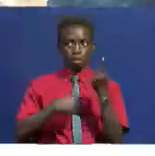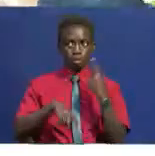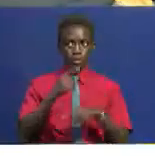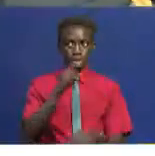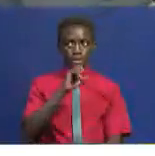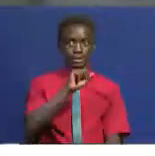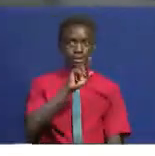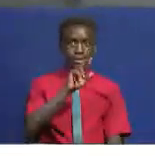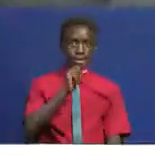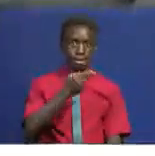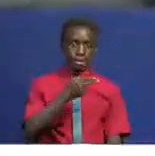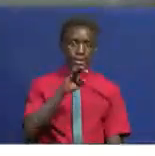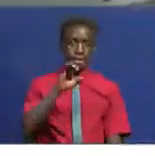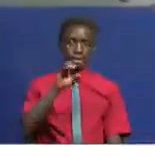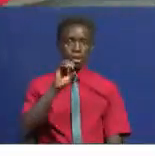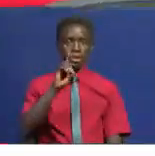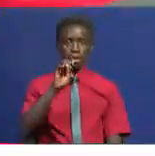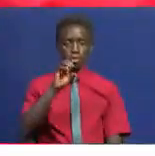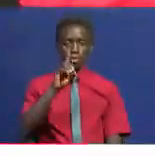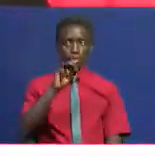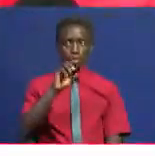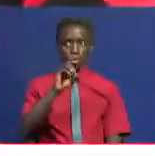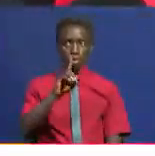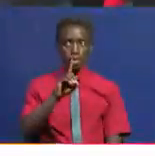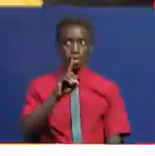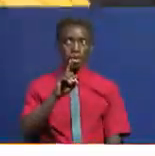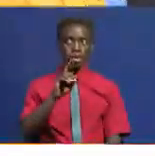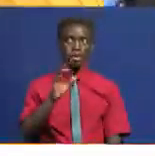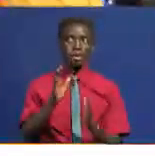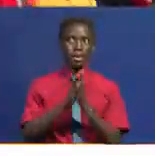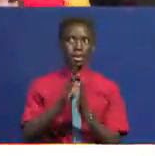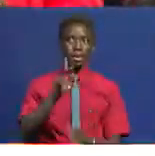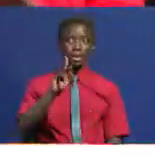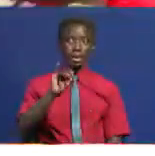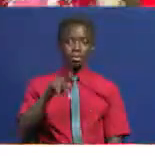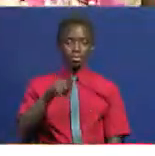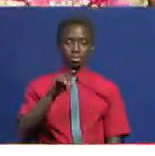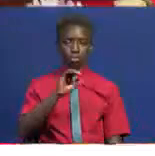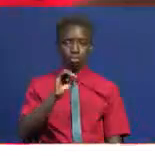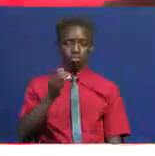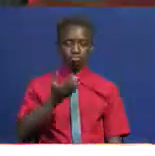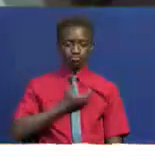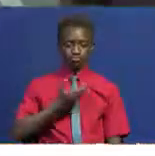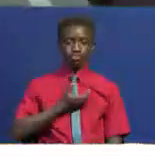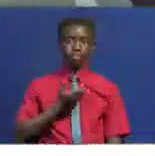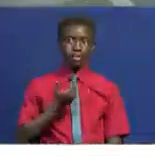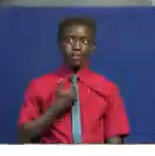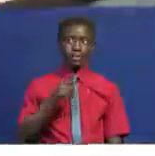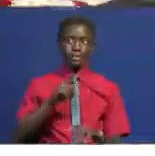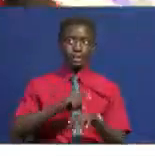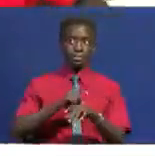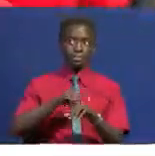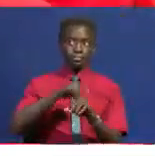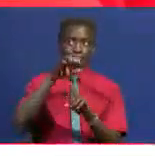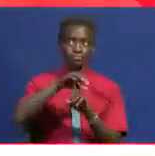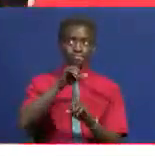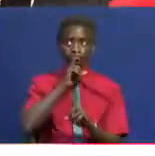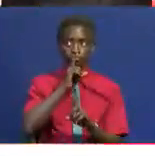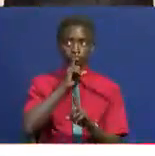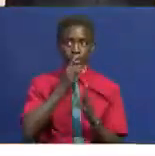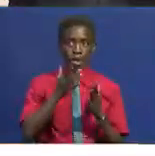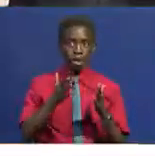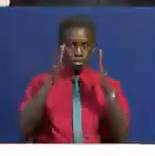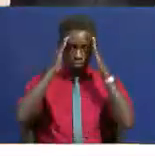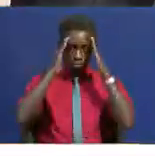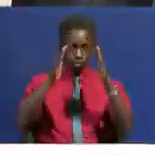Kipto Alamisi, and Edmund Serem, who all bagged gold medals during the 5-day championship, say they are now shifting focus to senior